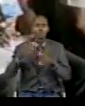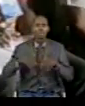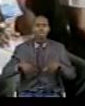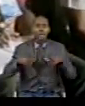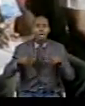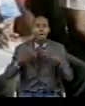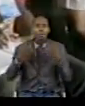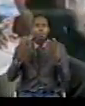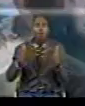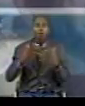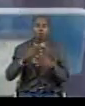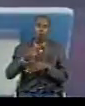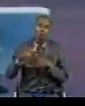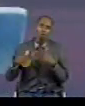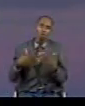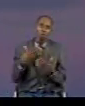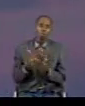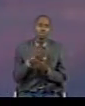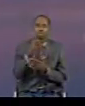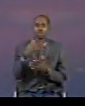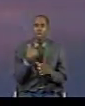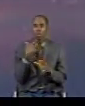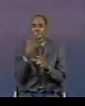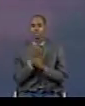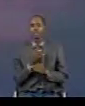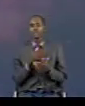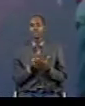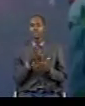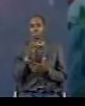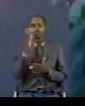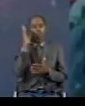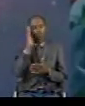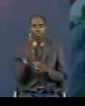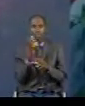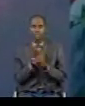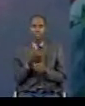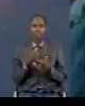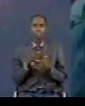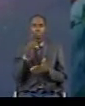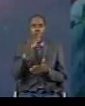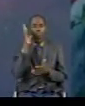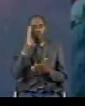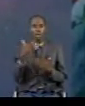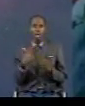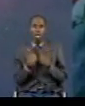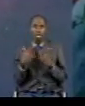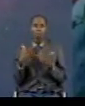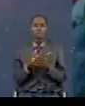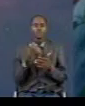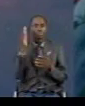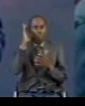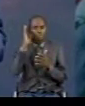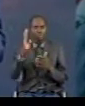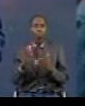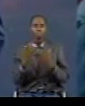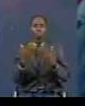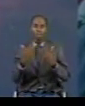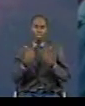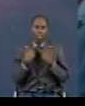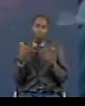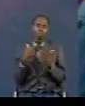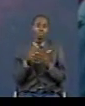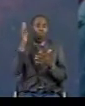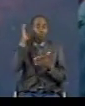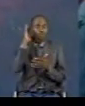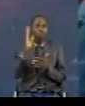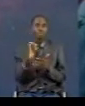it, and you will get it. You will have it. You'll possess it. You'll be a partaker. It